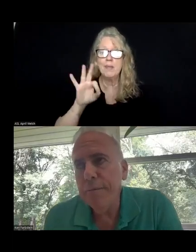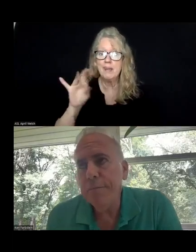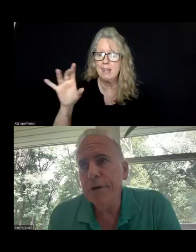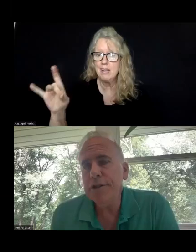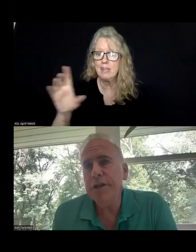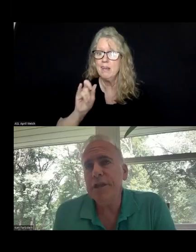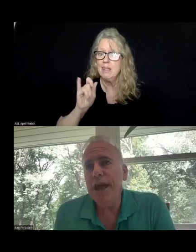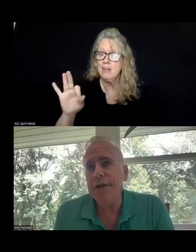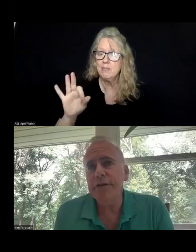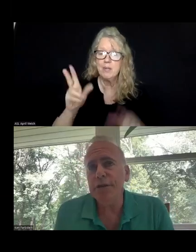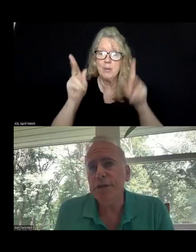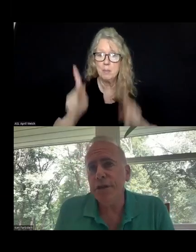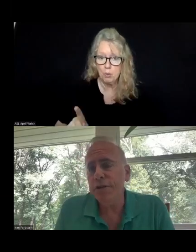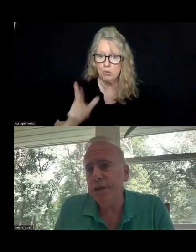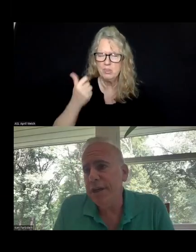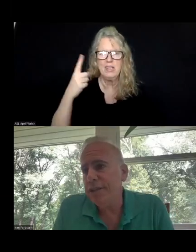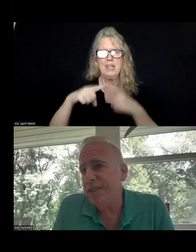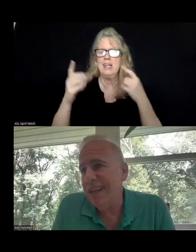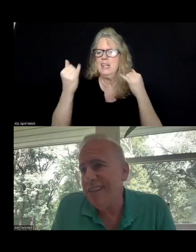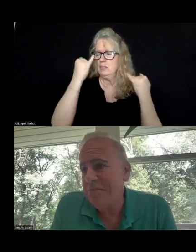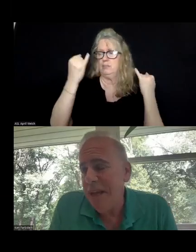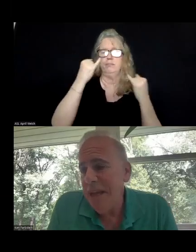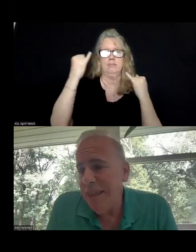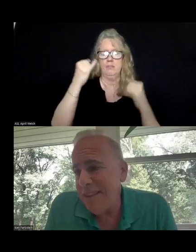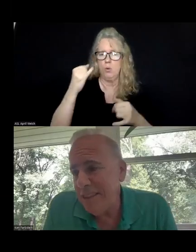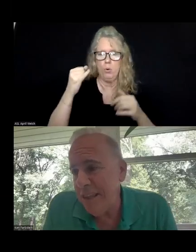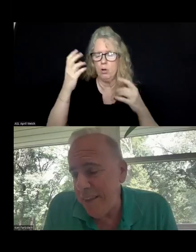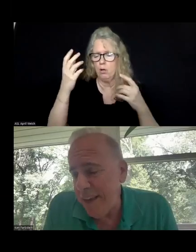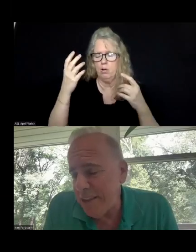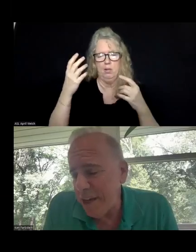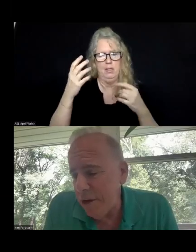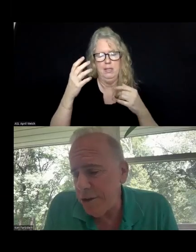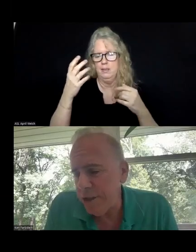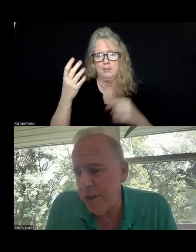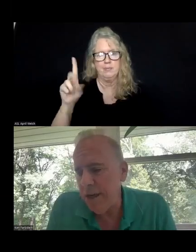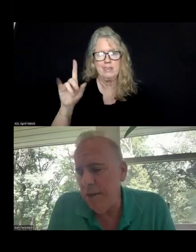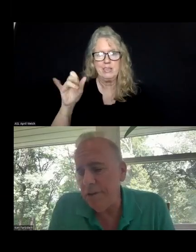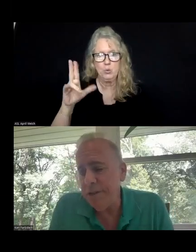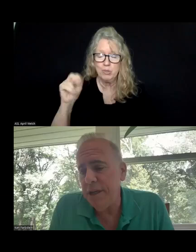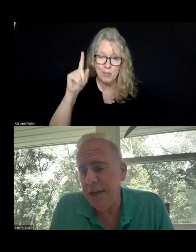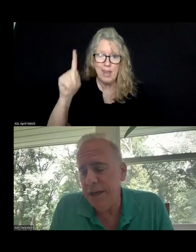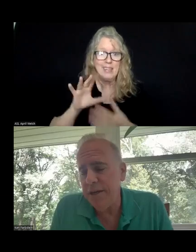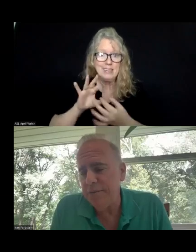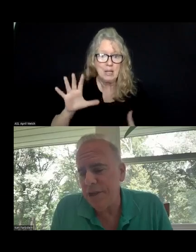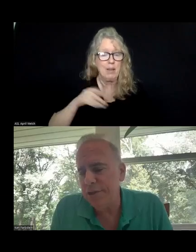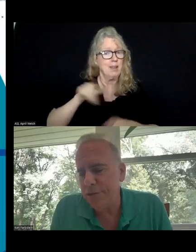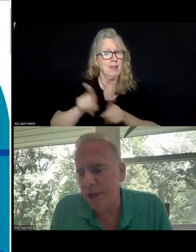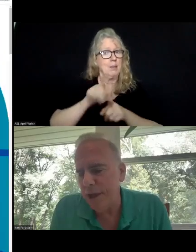if the person is having delusions or hallucinations, that is psychosis, as my son